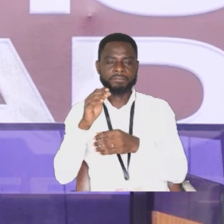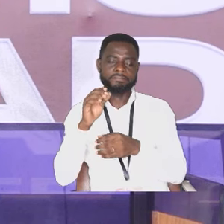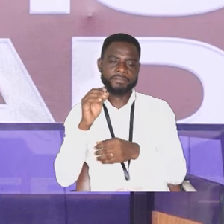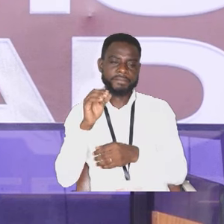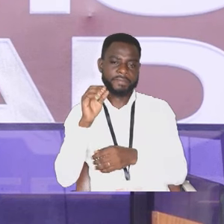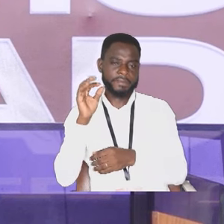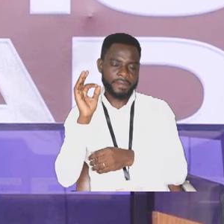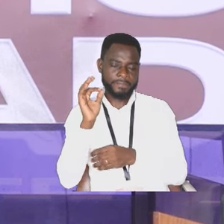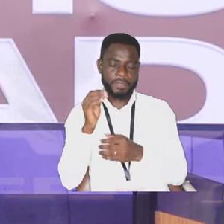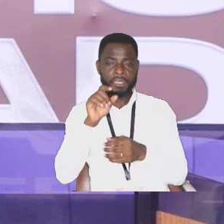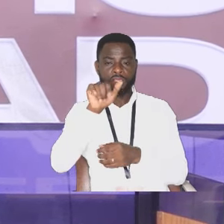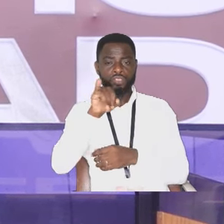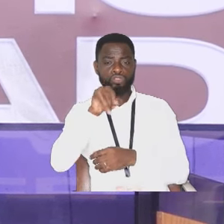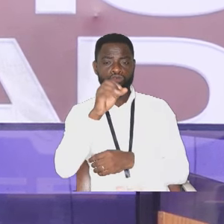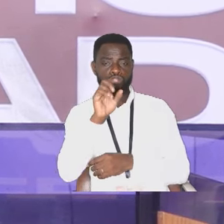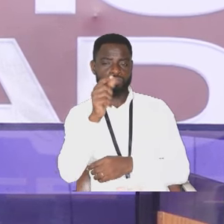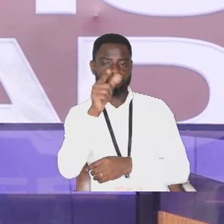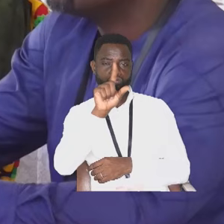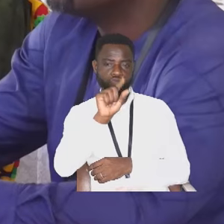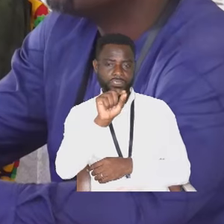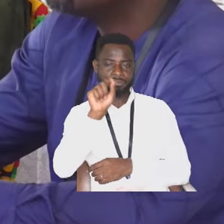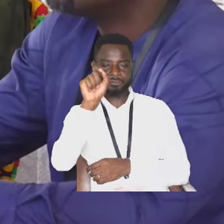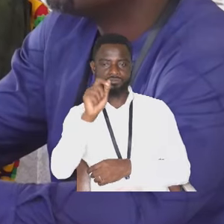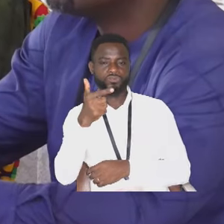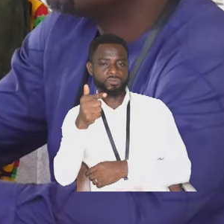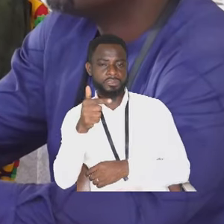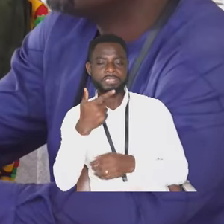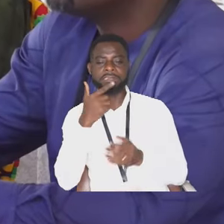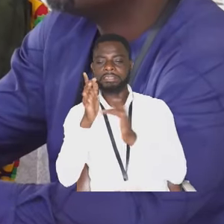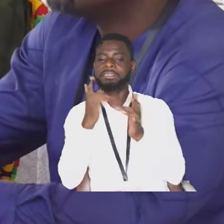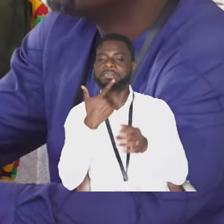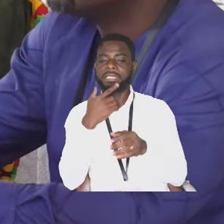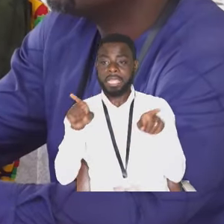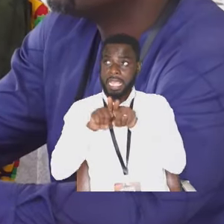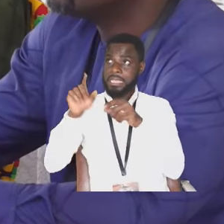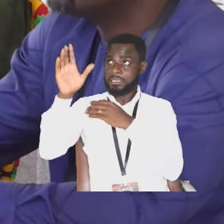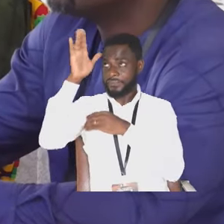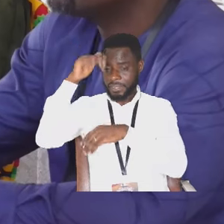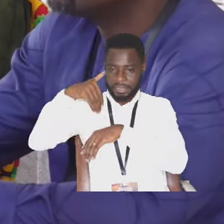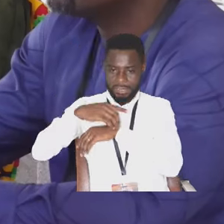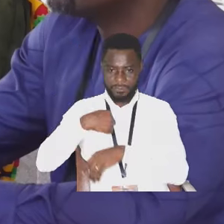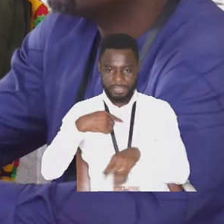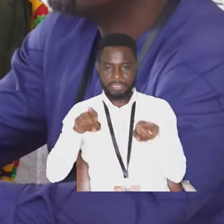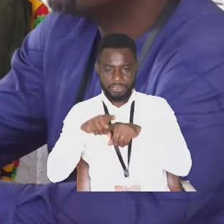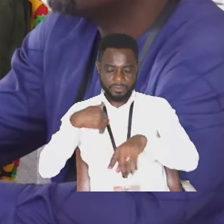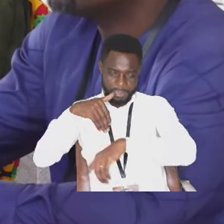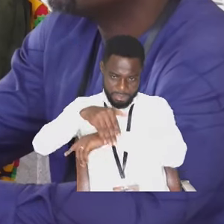20:21. Jesus says, as the Father has sent me, so I send you. So we go because we are